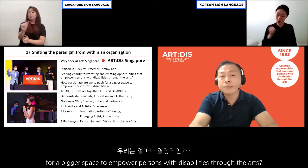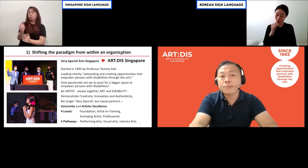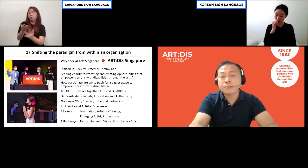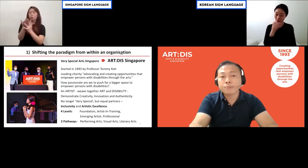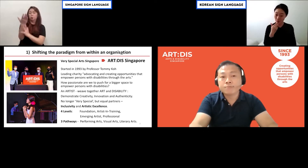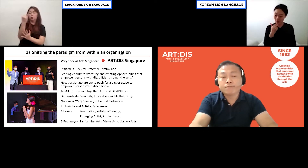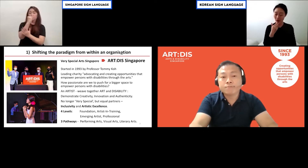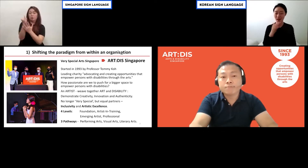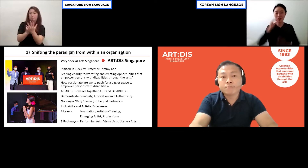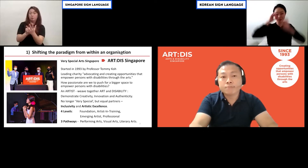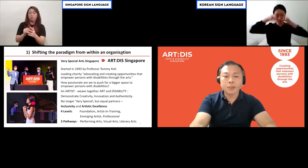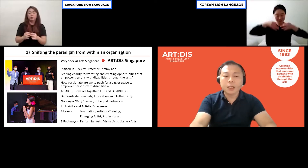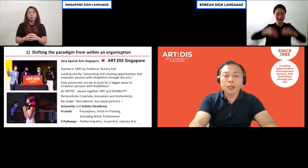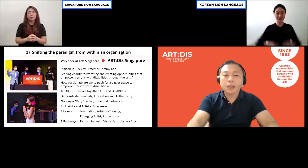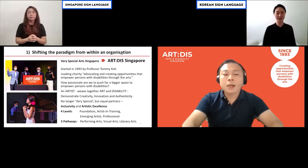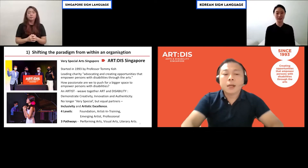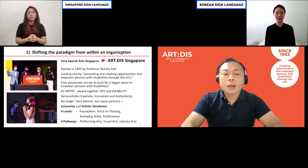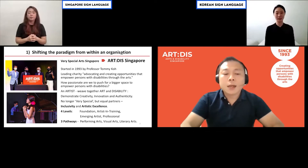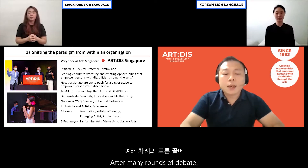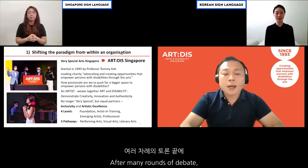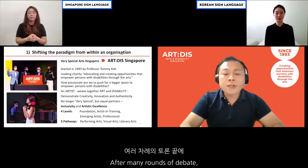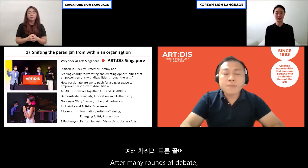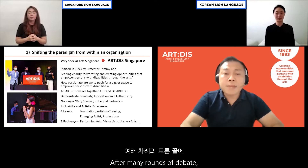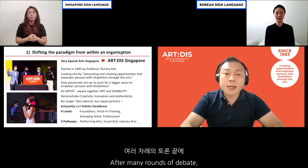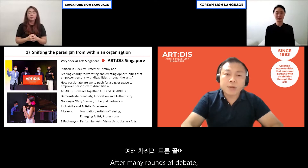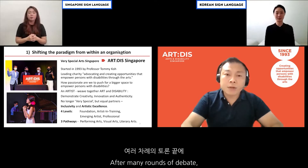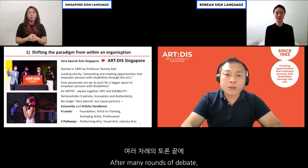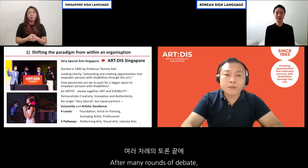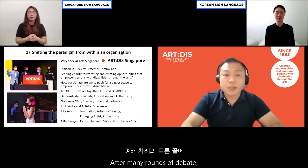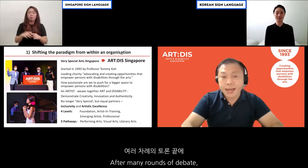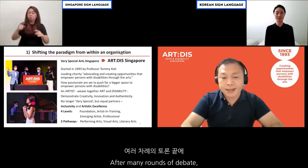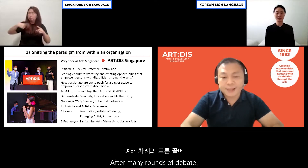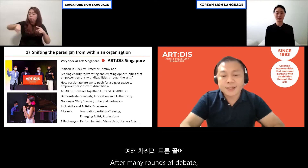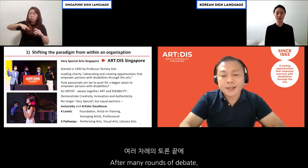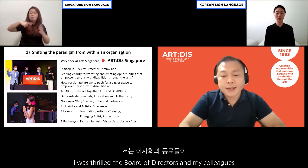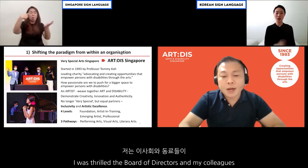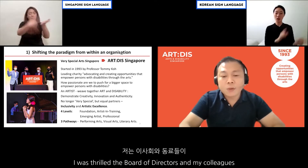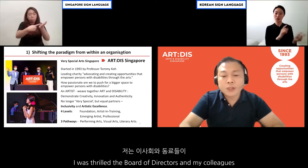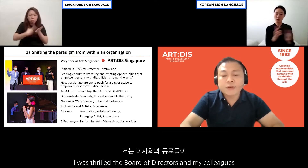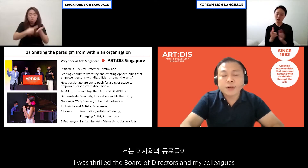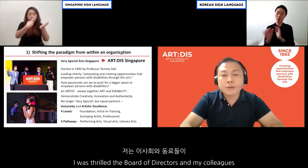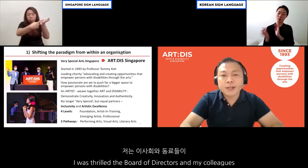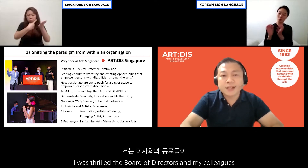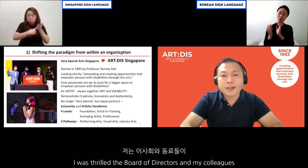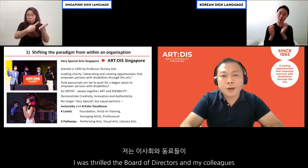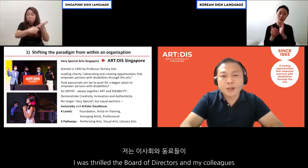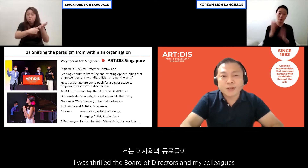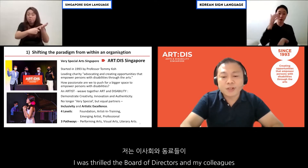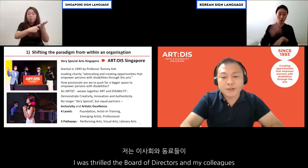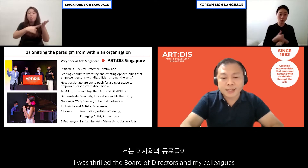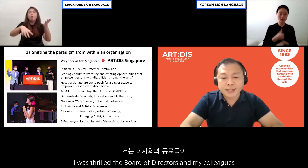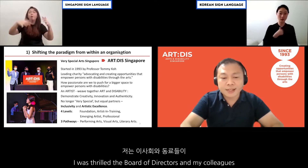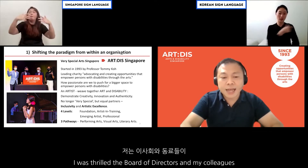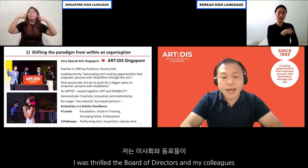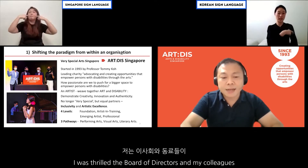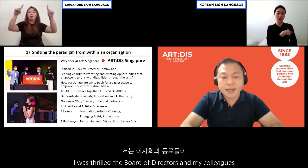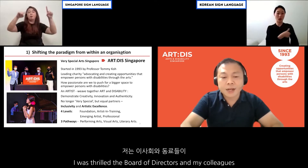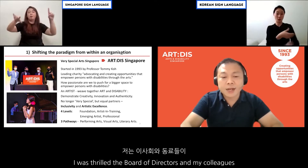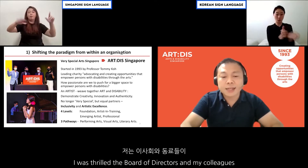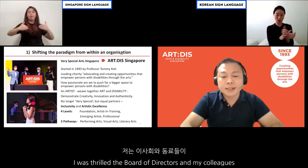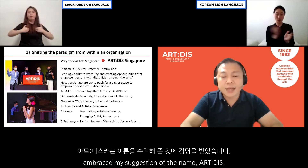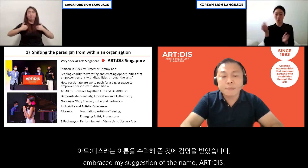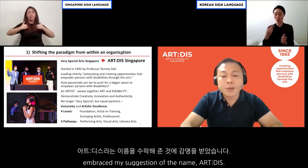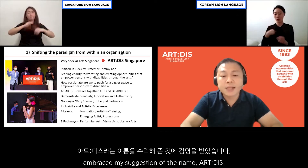disabilities? After many rounds of debate, I was thrilled the board of directors and